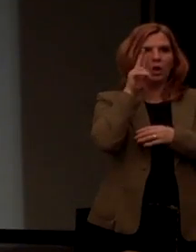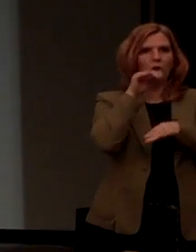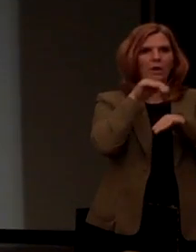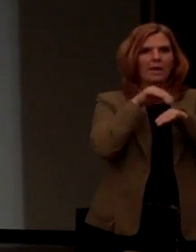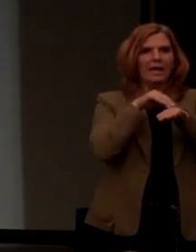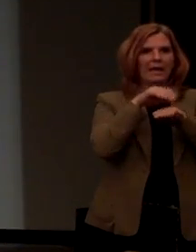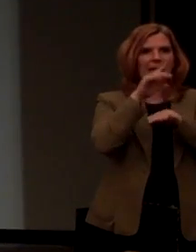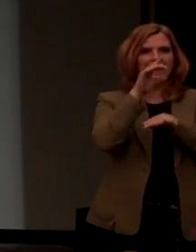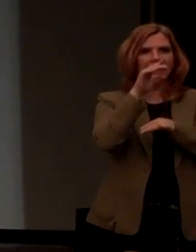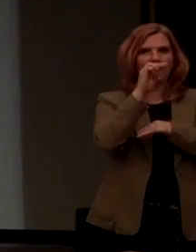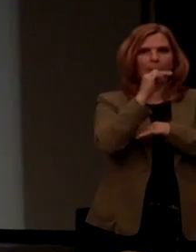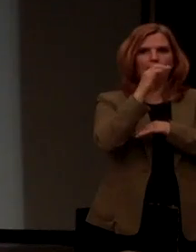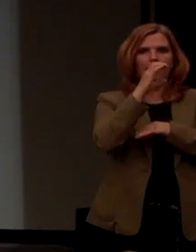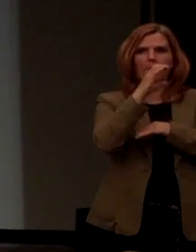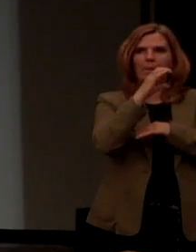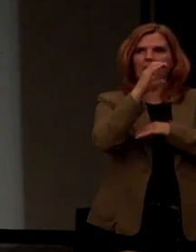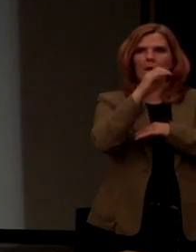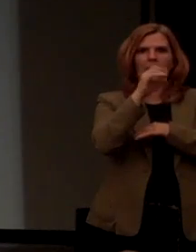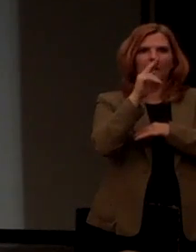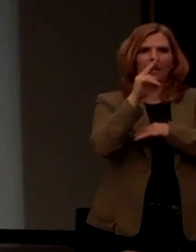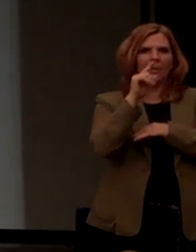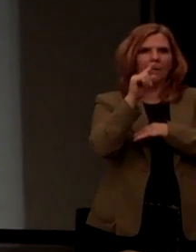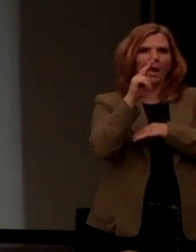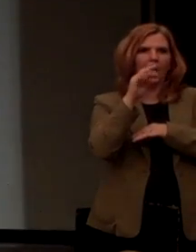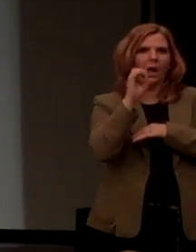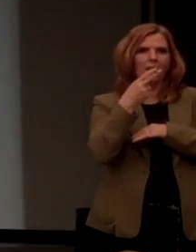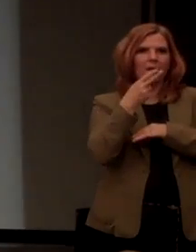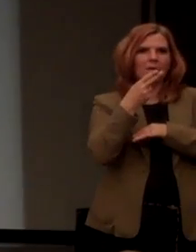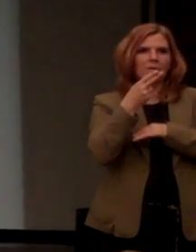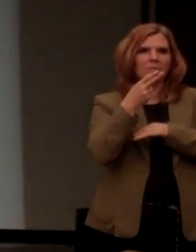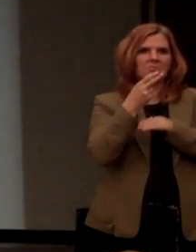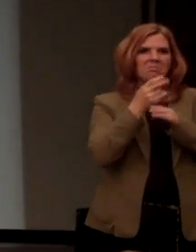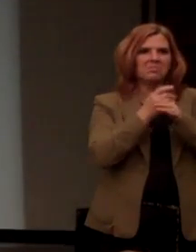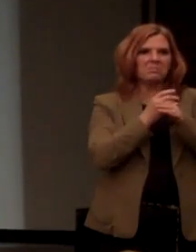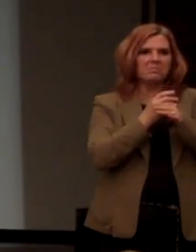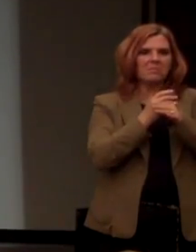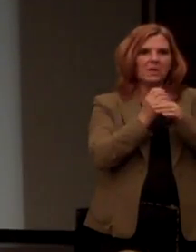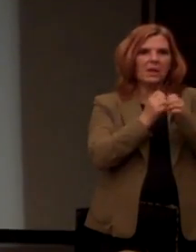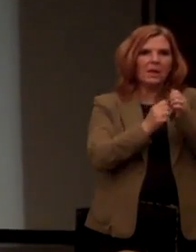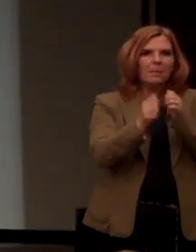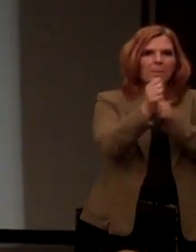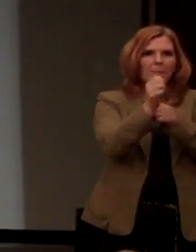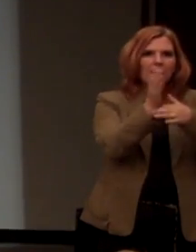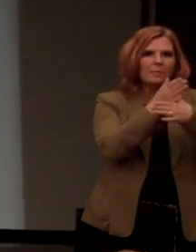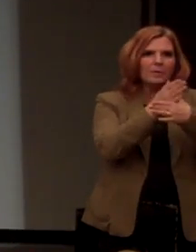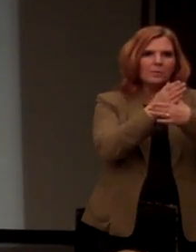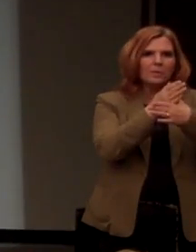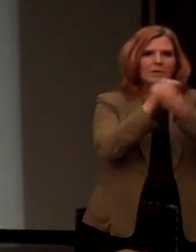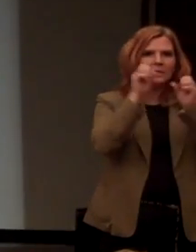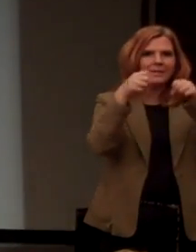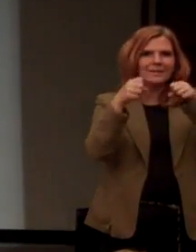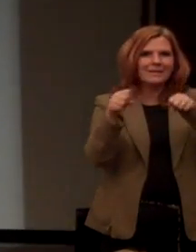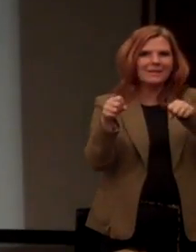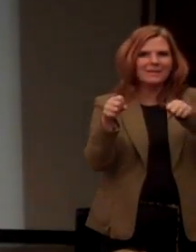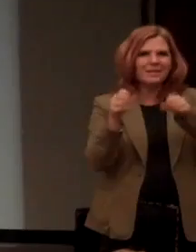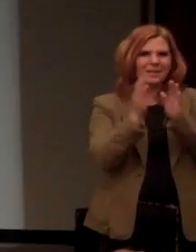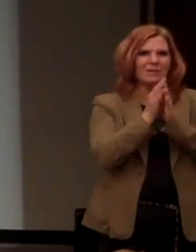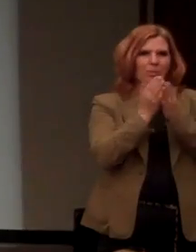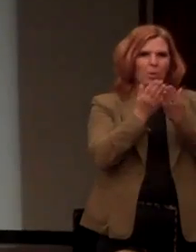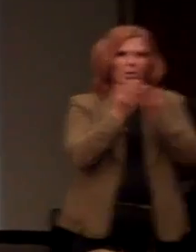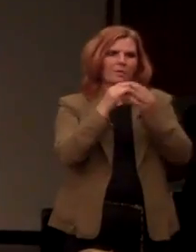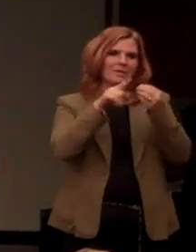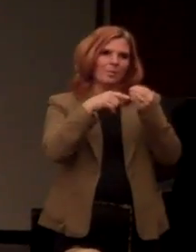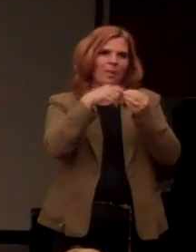at David McCullough's Passage Between the Seas. You know what that book's about? It's about the Panama